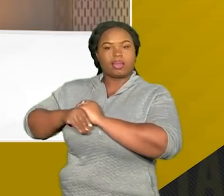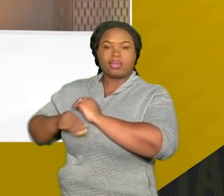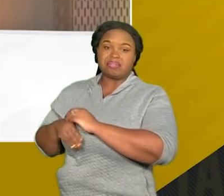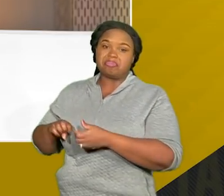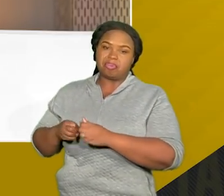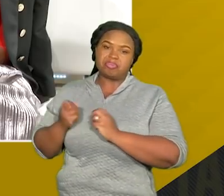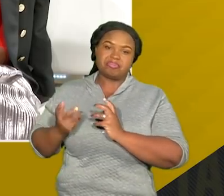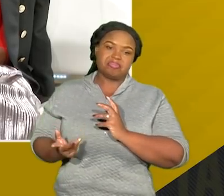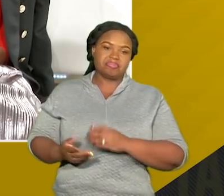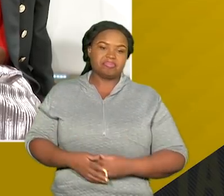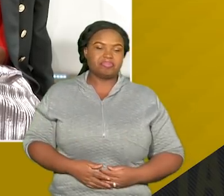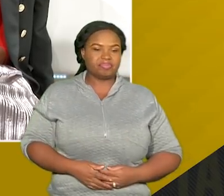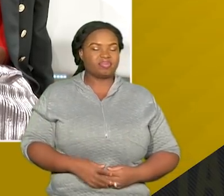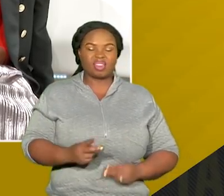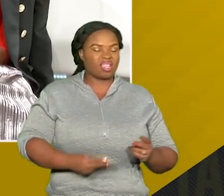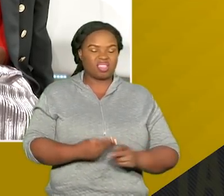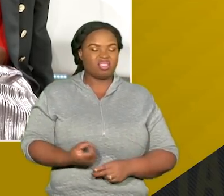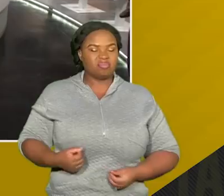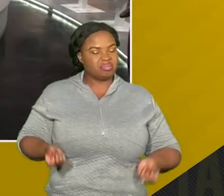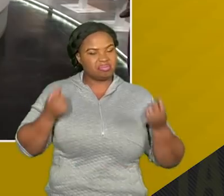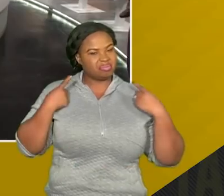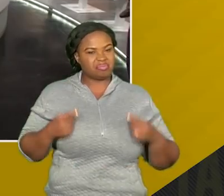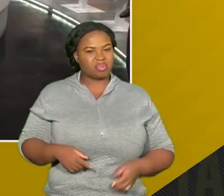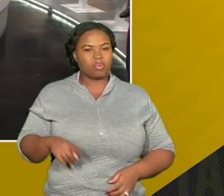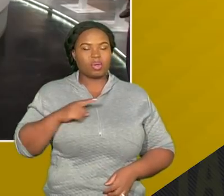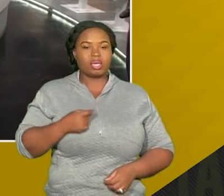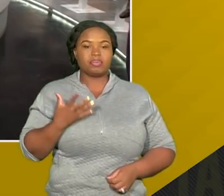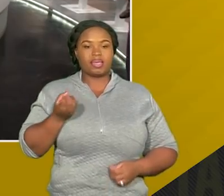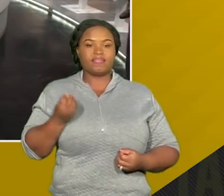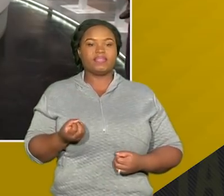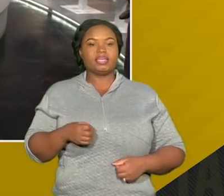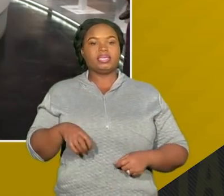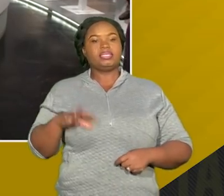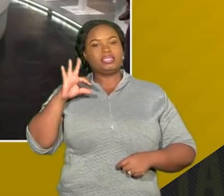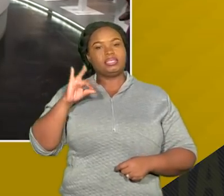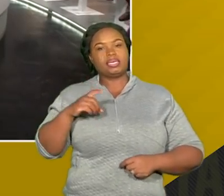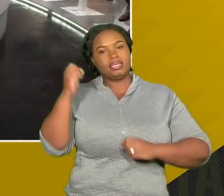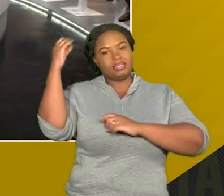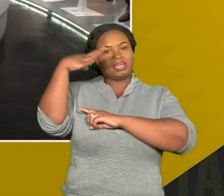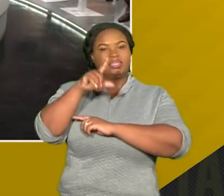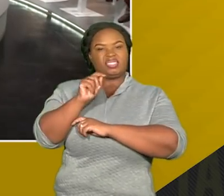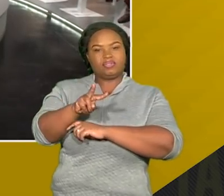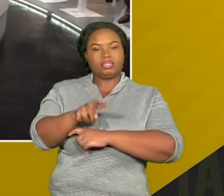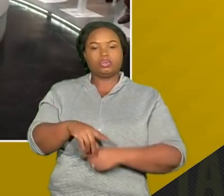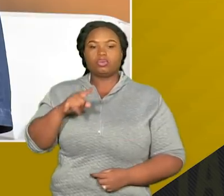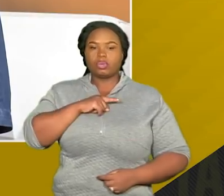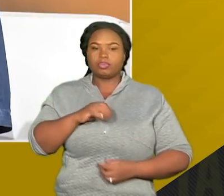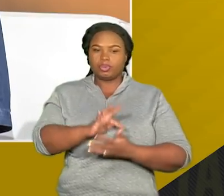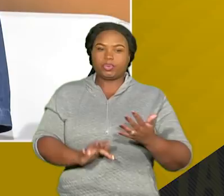is. And on the other hand, it doesn't make sense. I present a show called Daily Sun TV. You get weird stories like